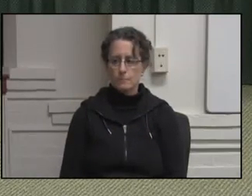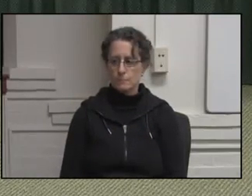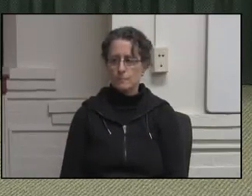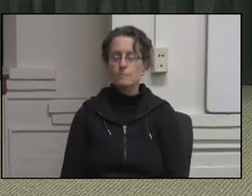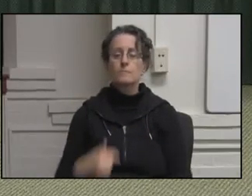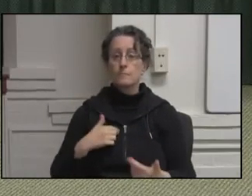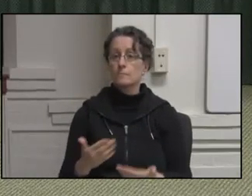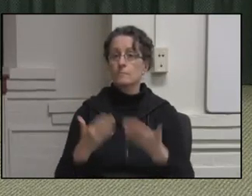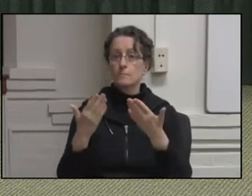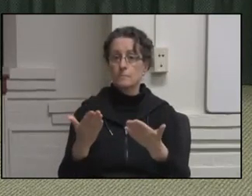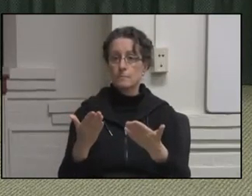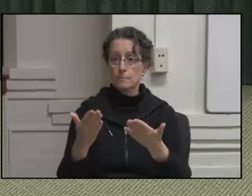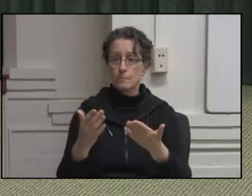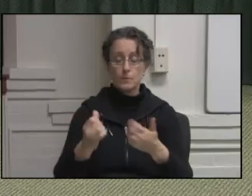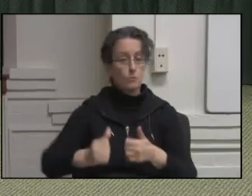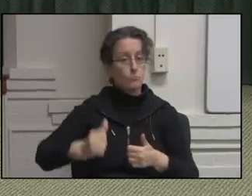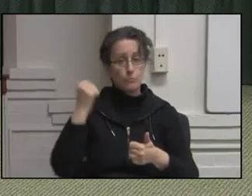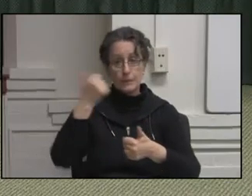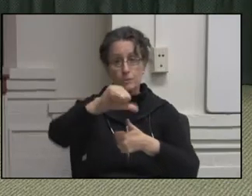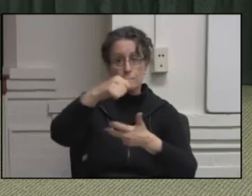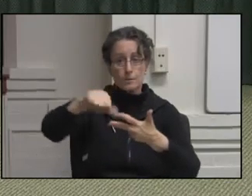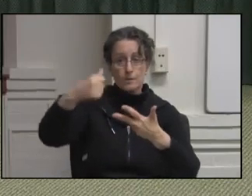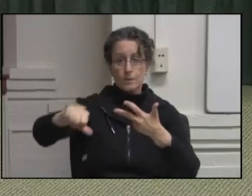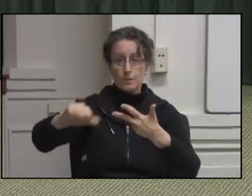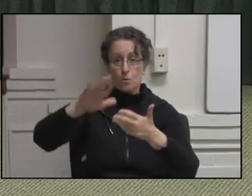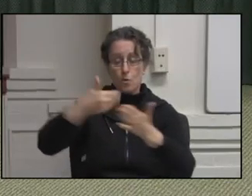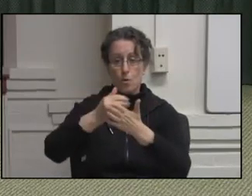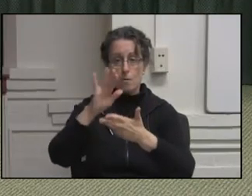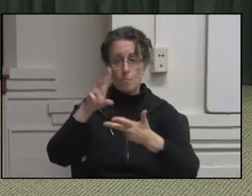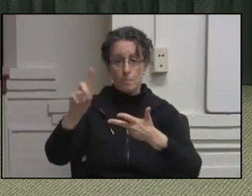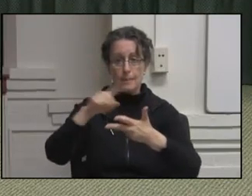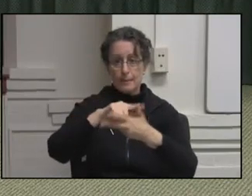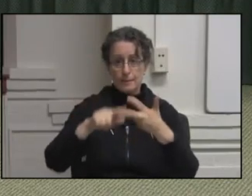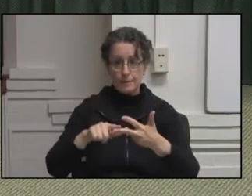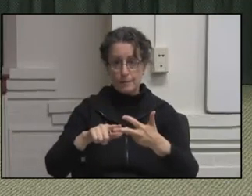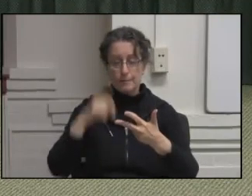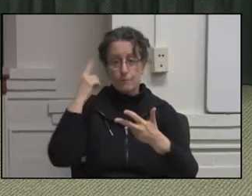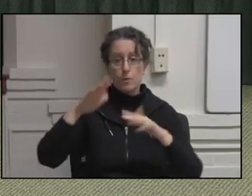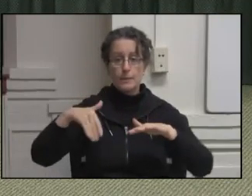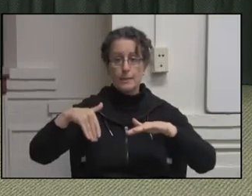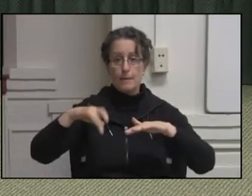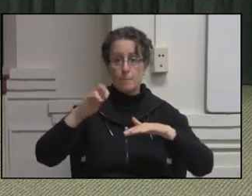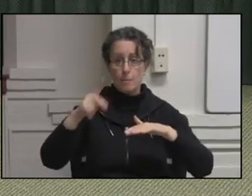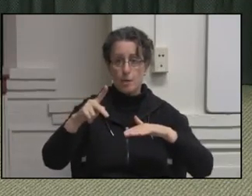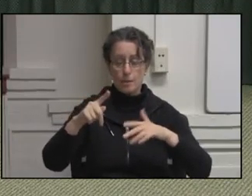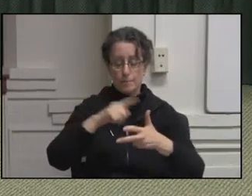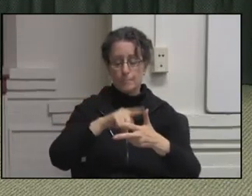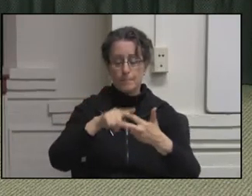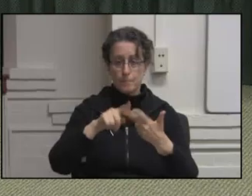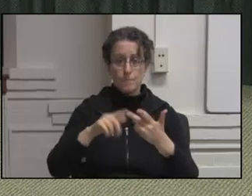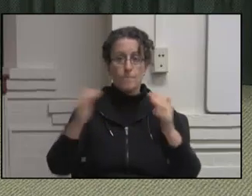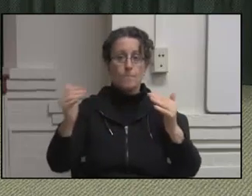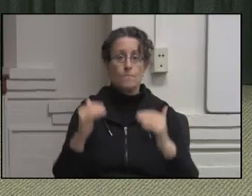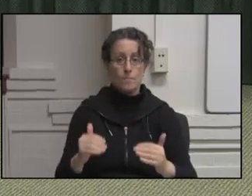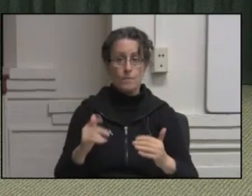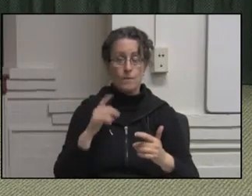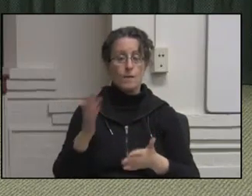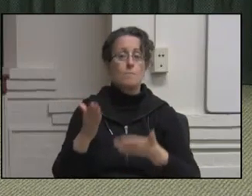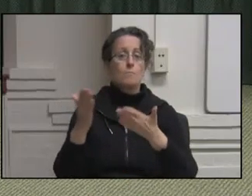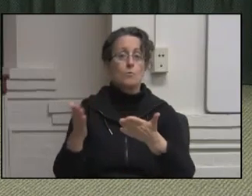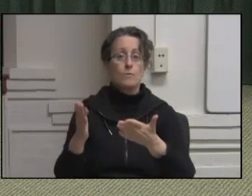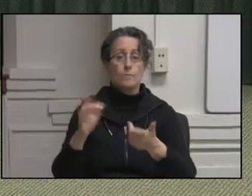I move to reject all bids for the skate park construction project. That's horrible. And I move to reduce